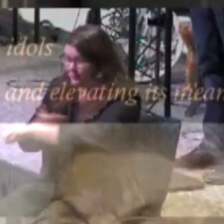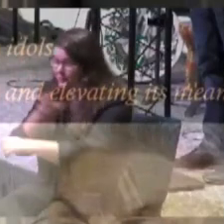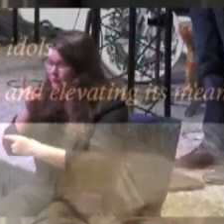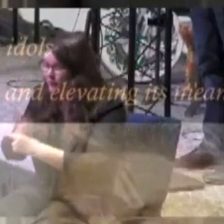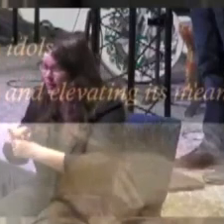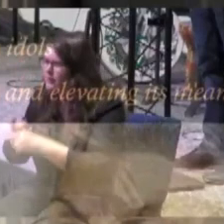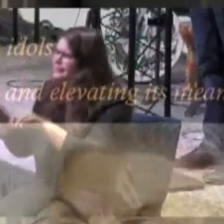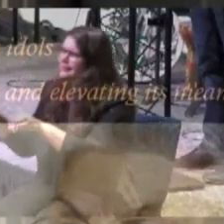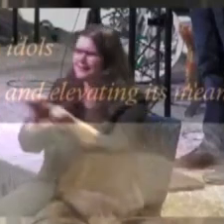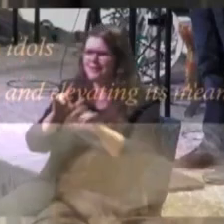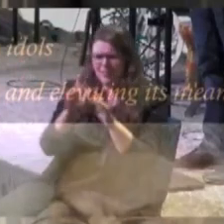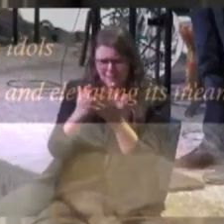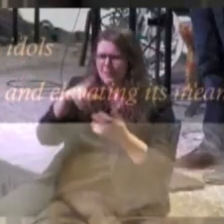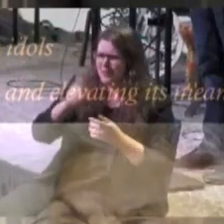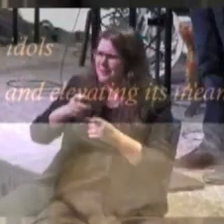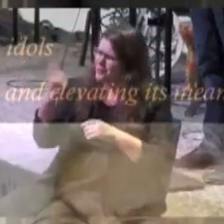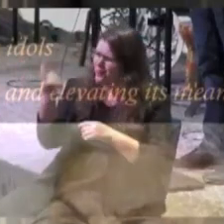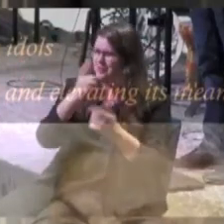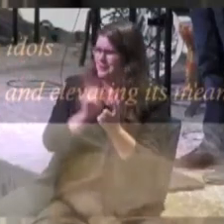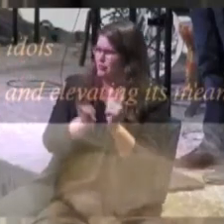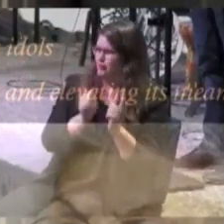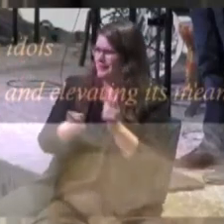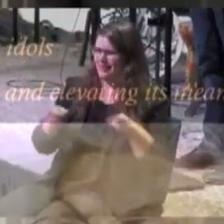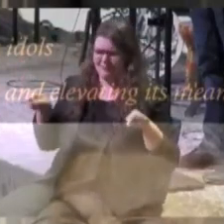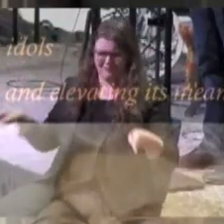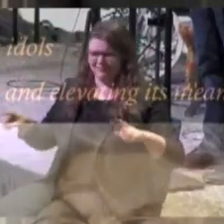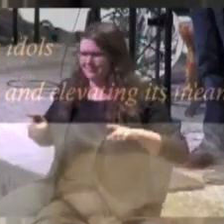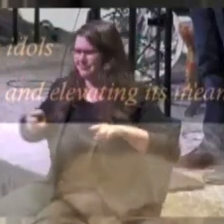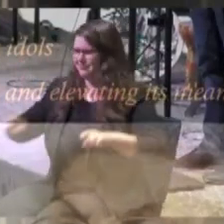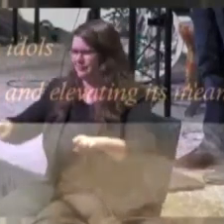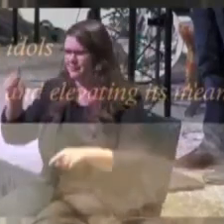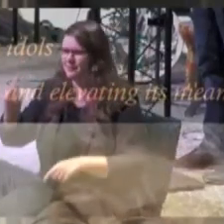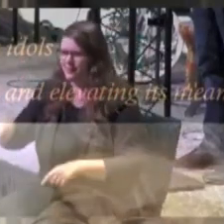the Bible must always be translated.